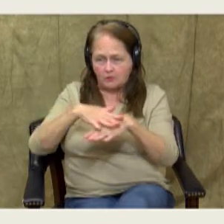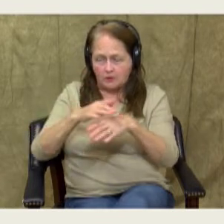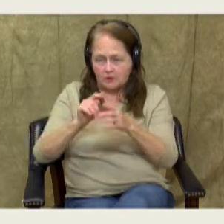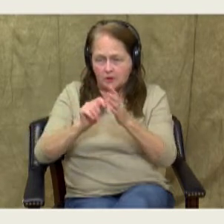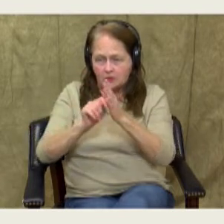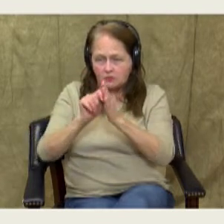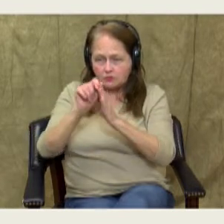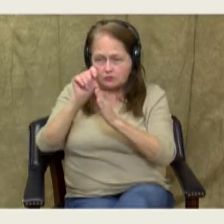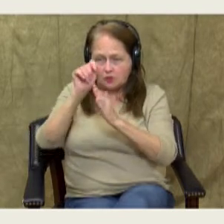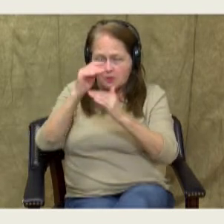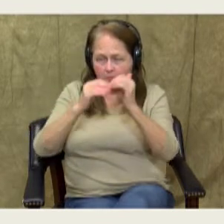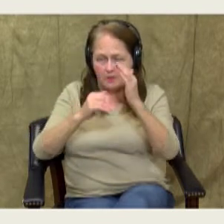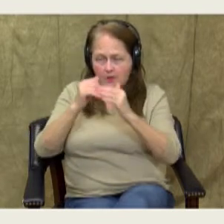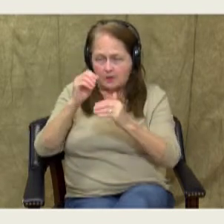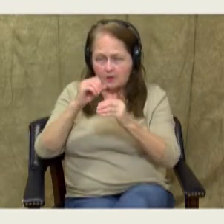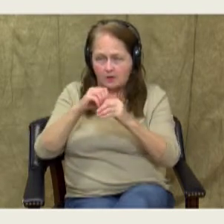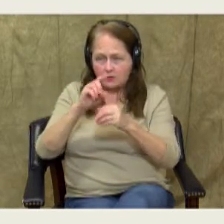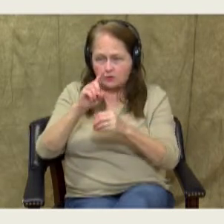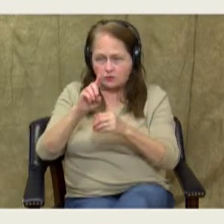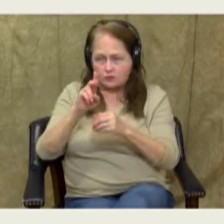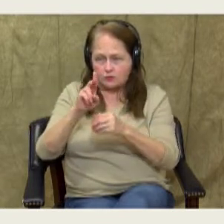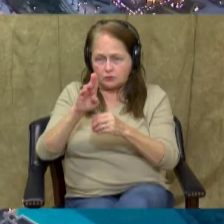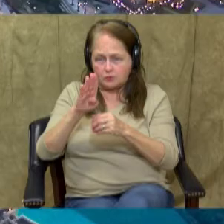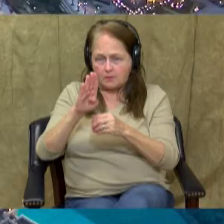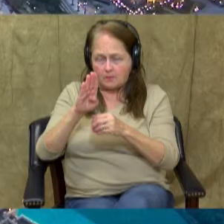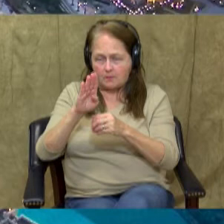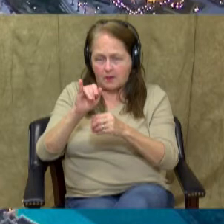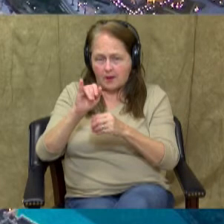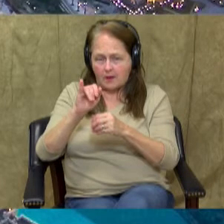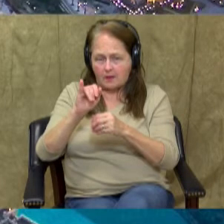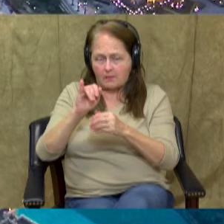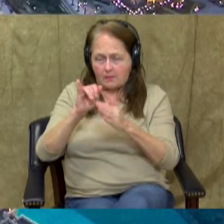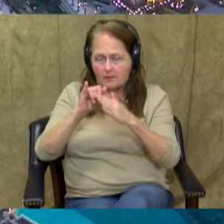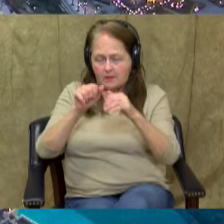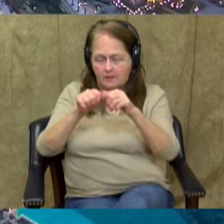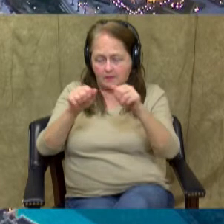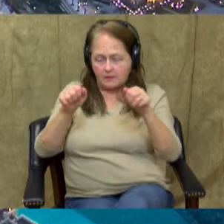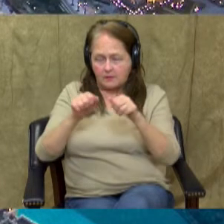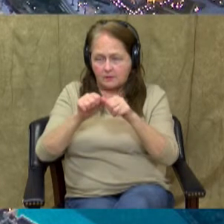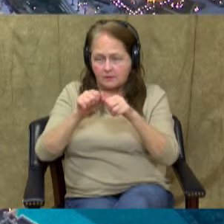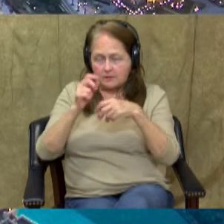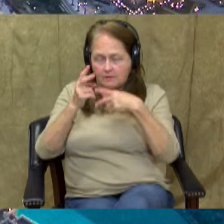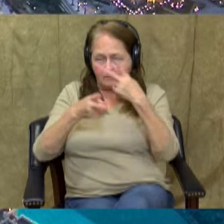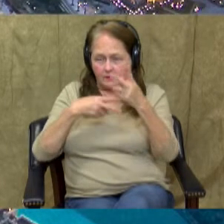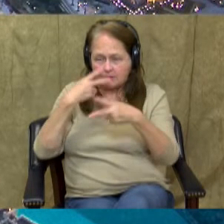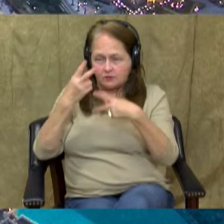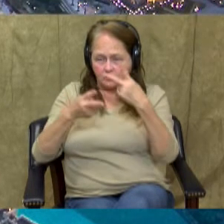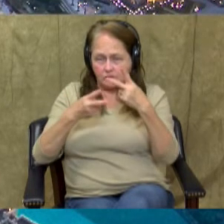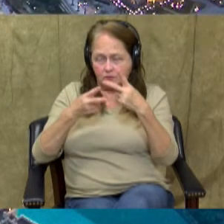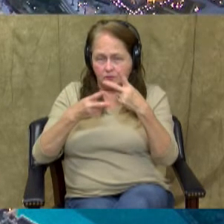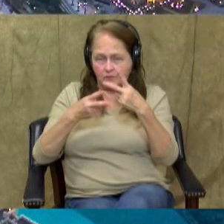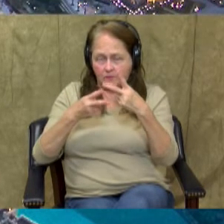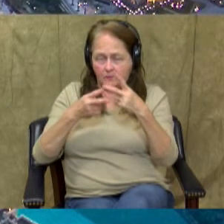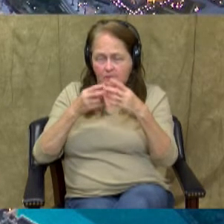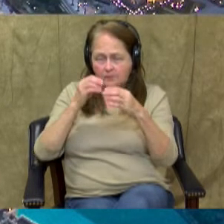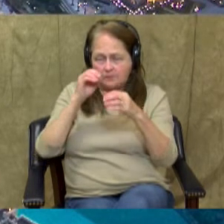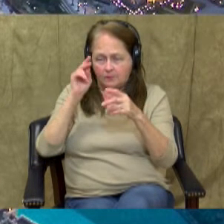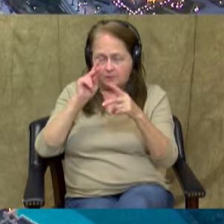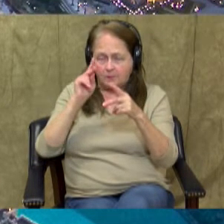tallest building in Dubai. This area attracts visitors, investors,